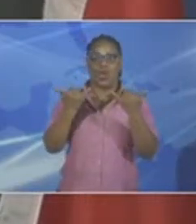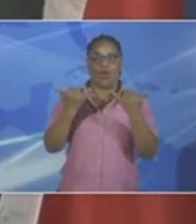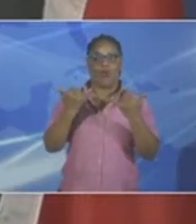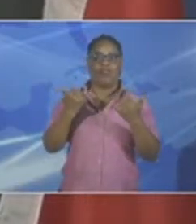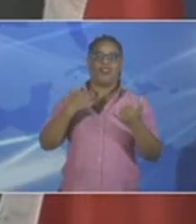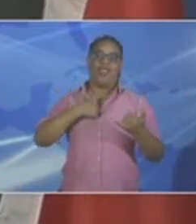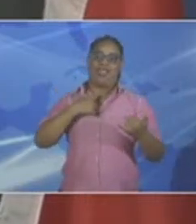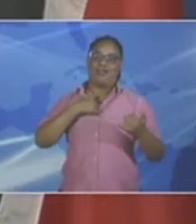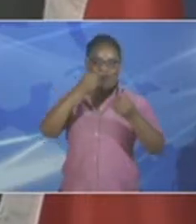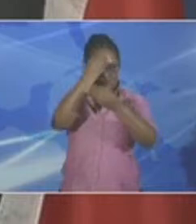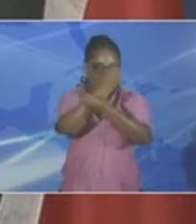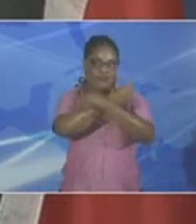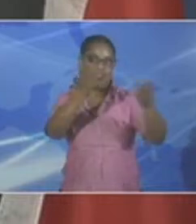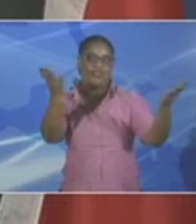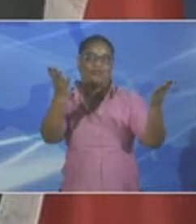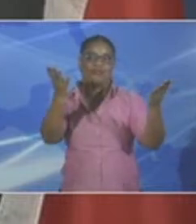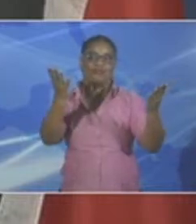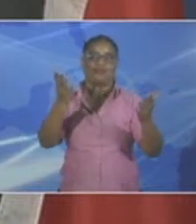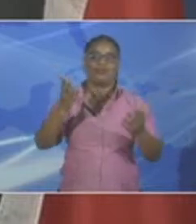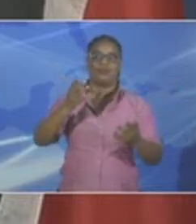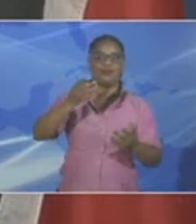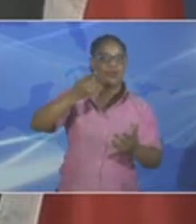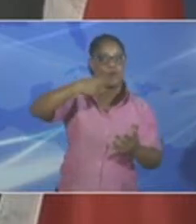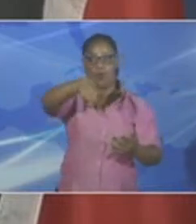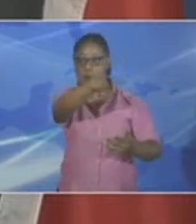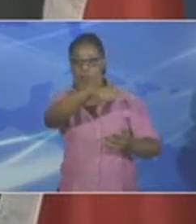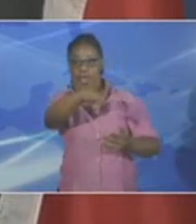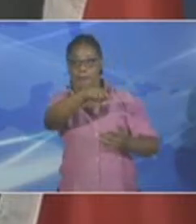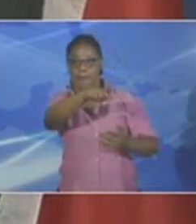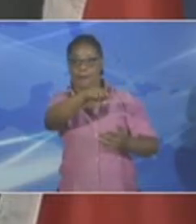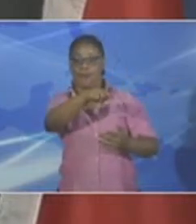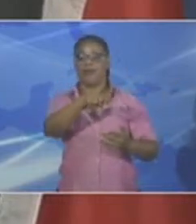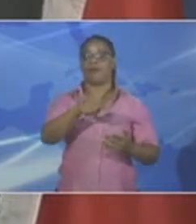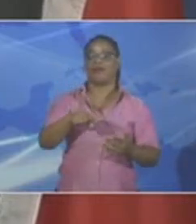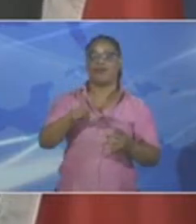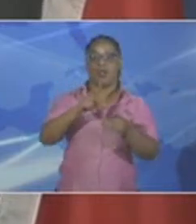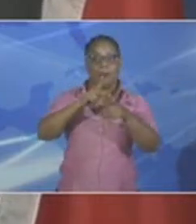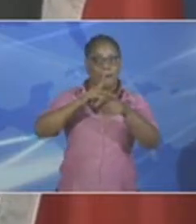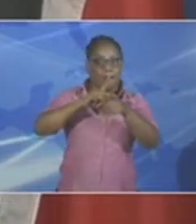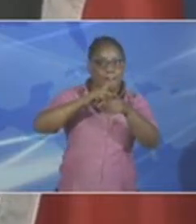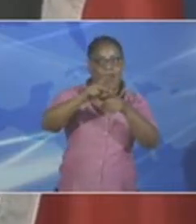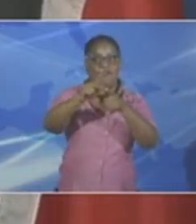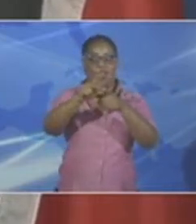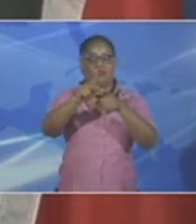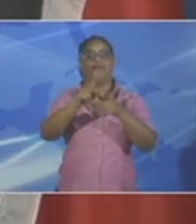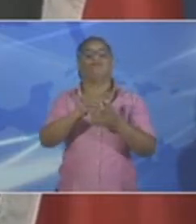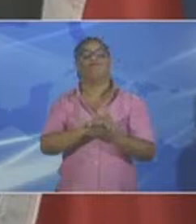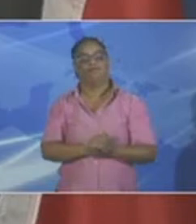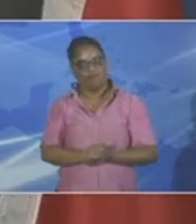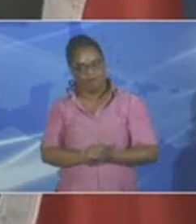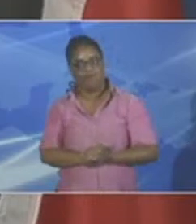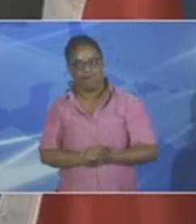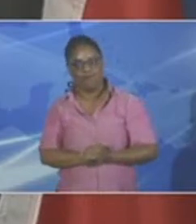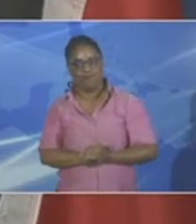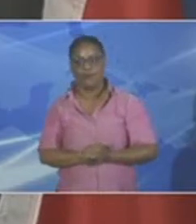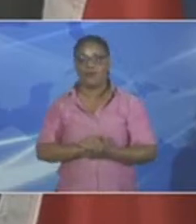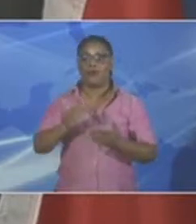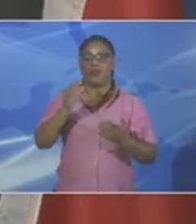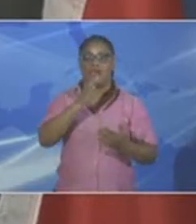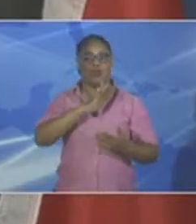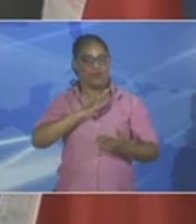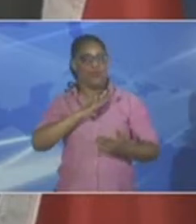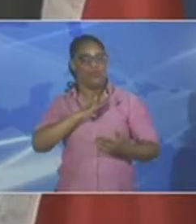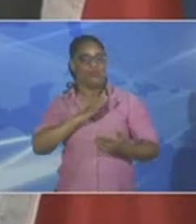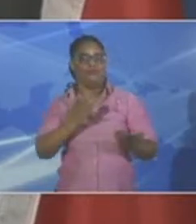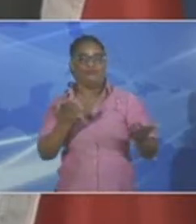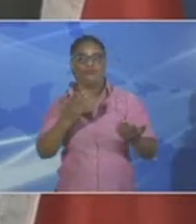those experts found no support for that. In fact, as I told the Parliament when the report came in, what they were able to report